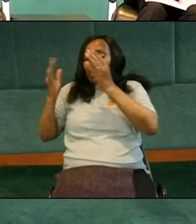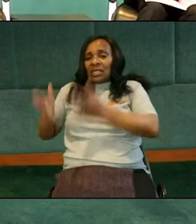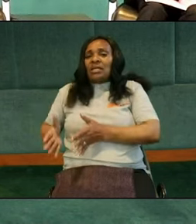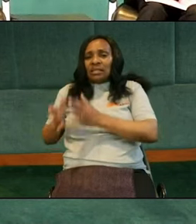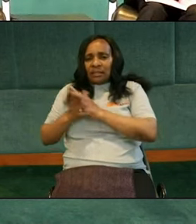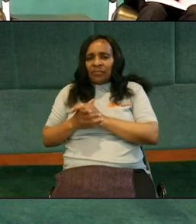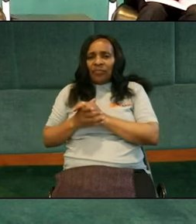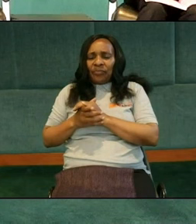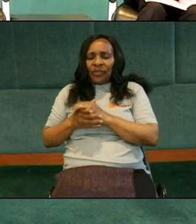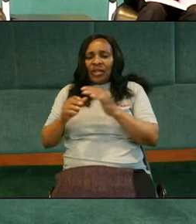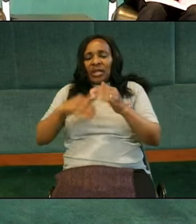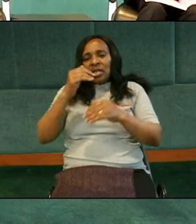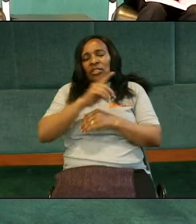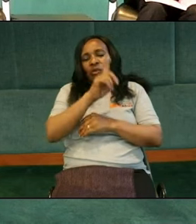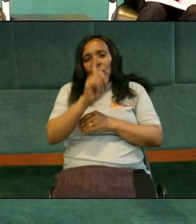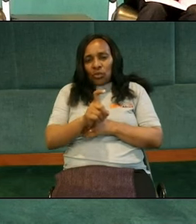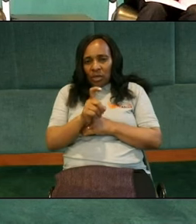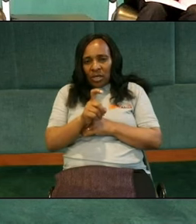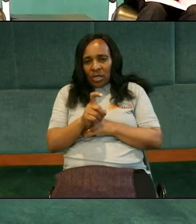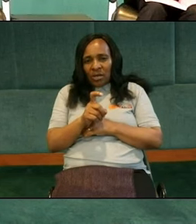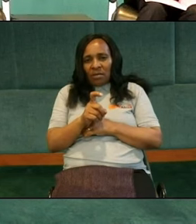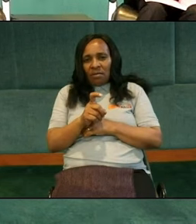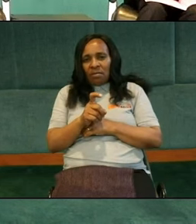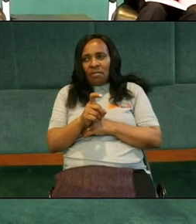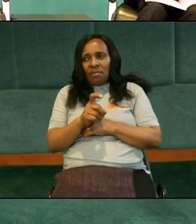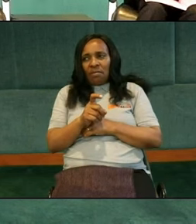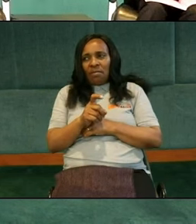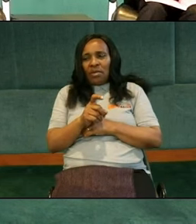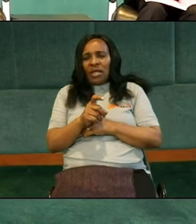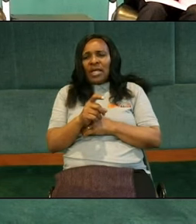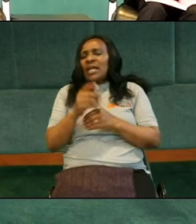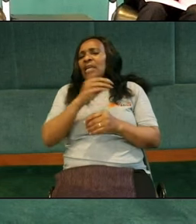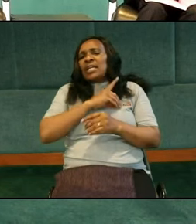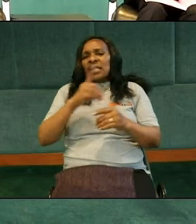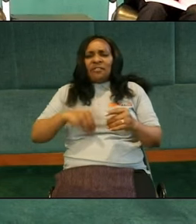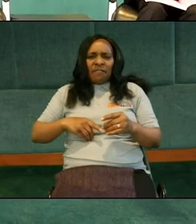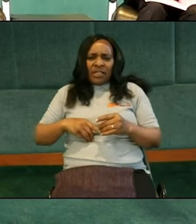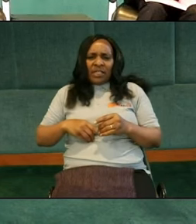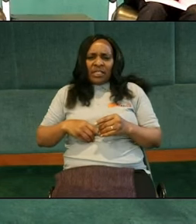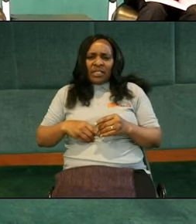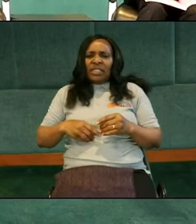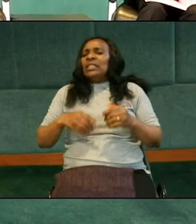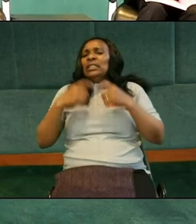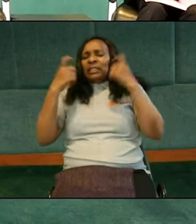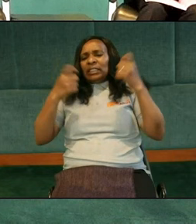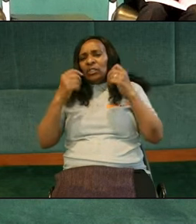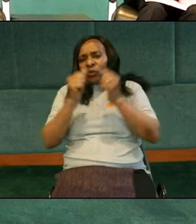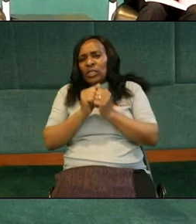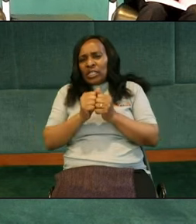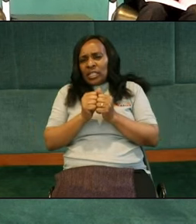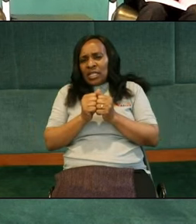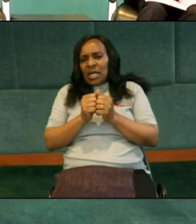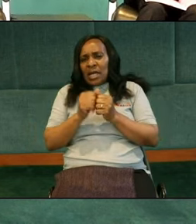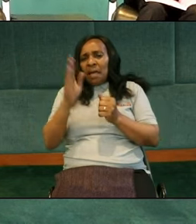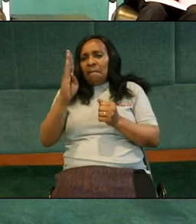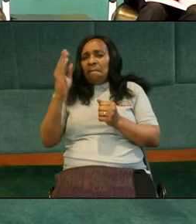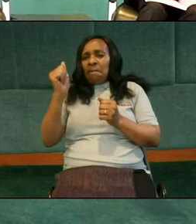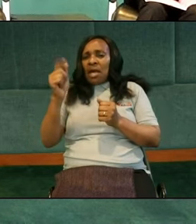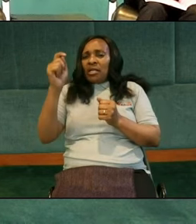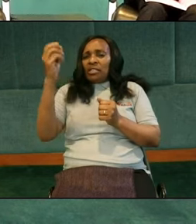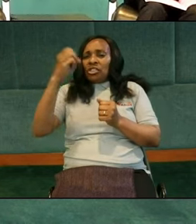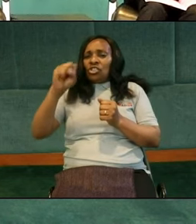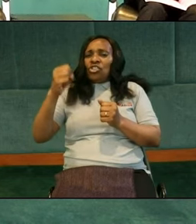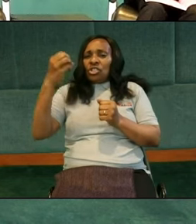Okay, so the next question is, in spite of David's sin with Bathsheba, this passage says that David